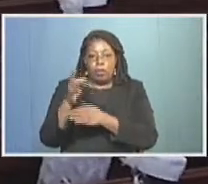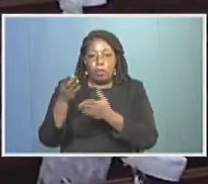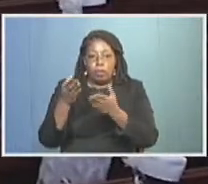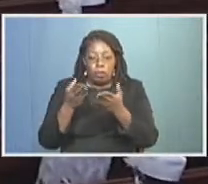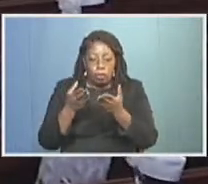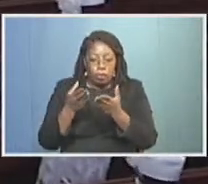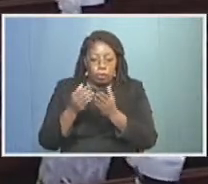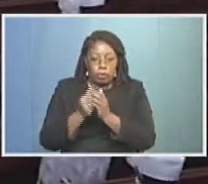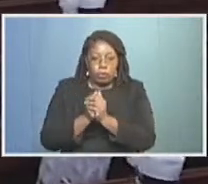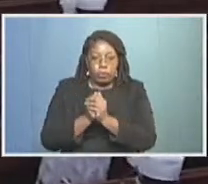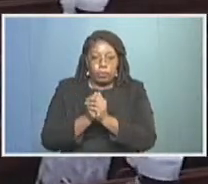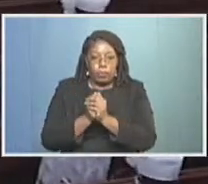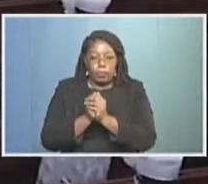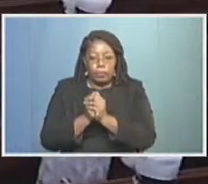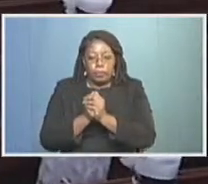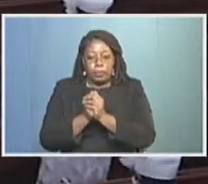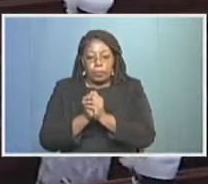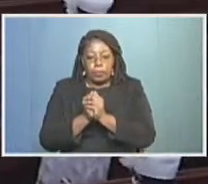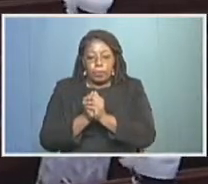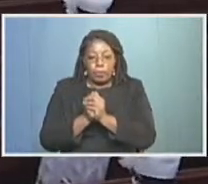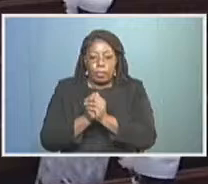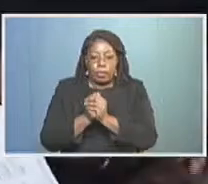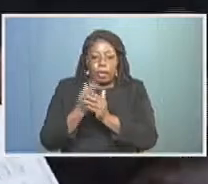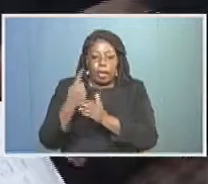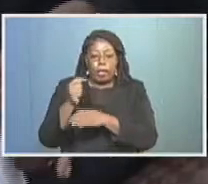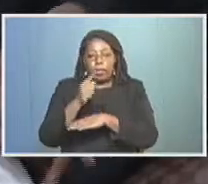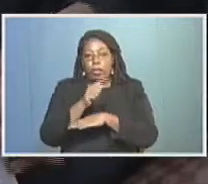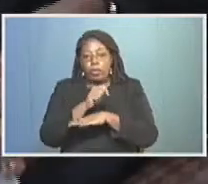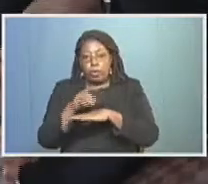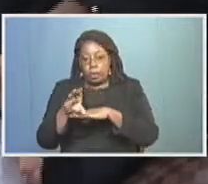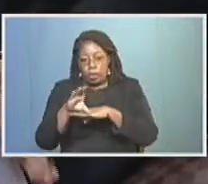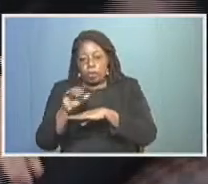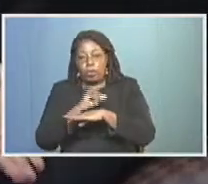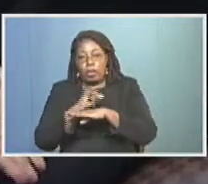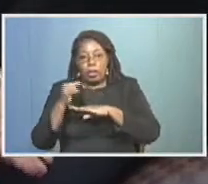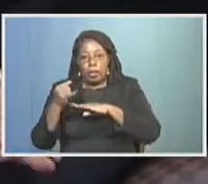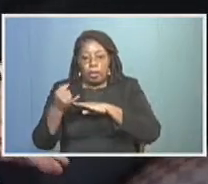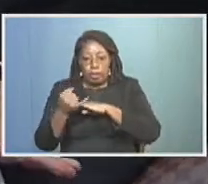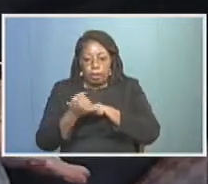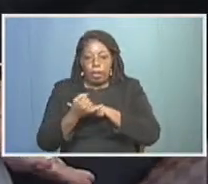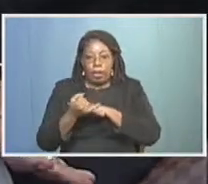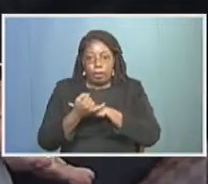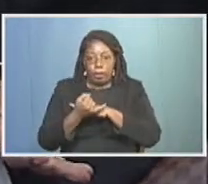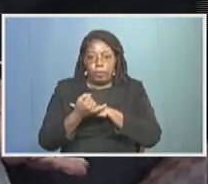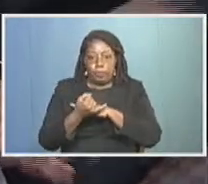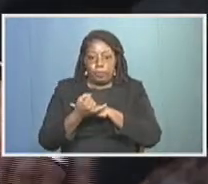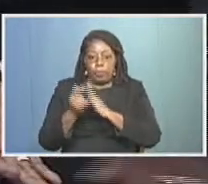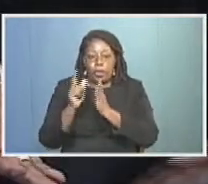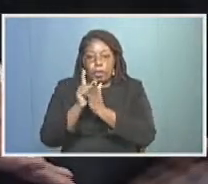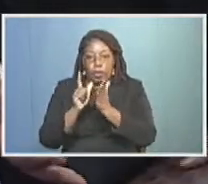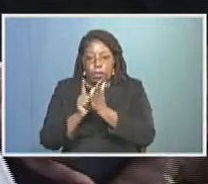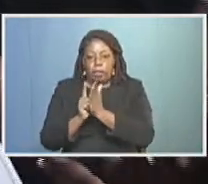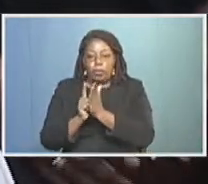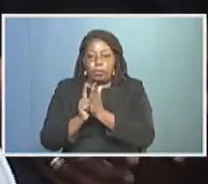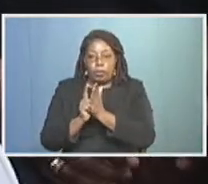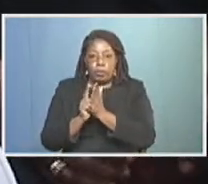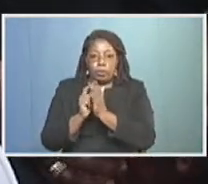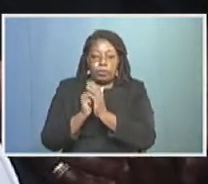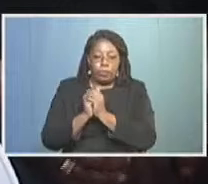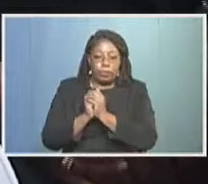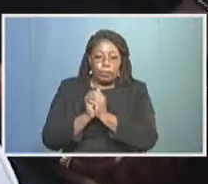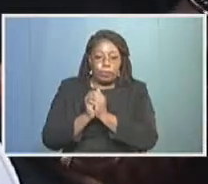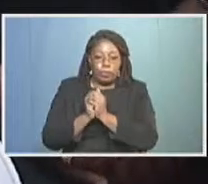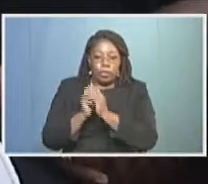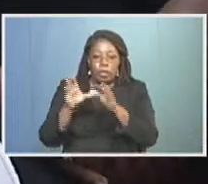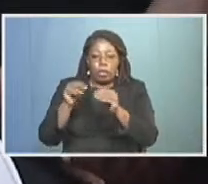of the Diocese of the Bahamas and the Turks and Caicos Islands. The Synod, which serves as the legislative body of the dioceses,